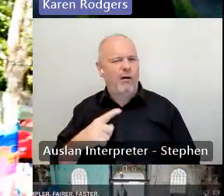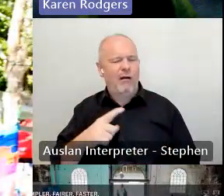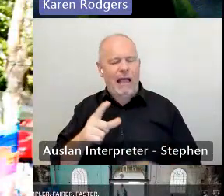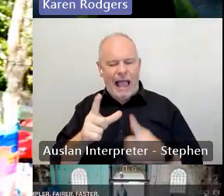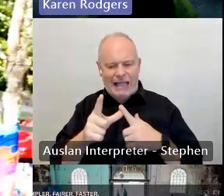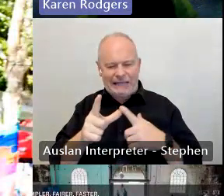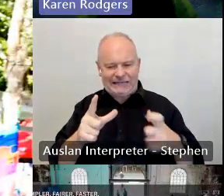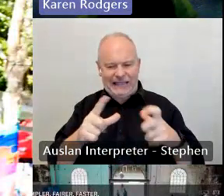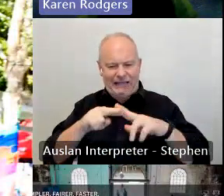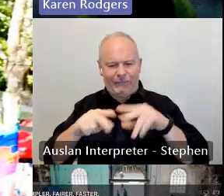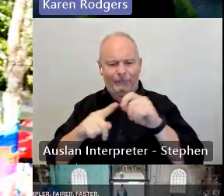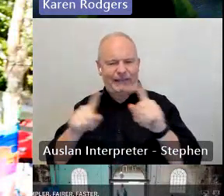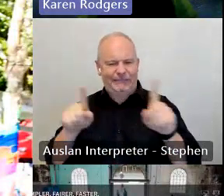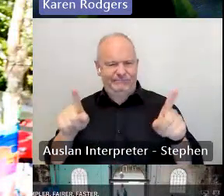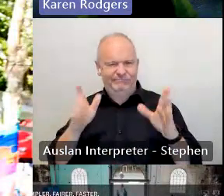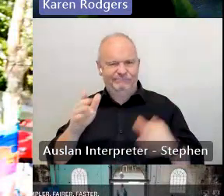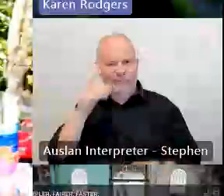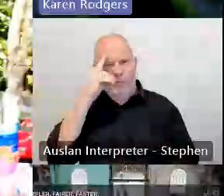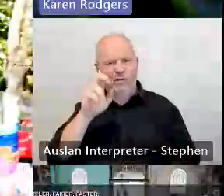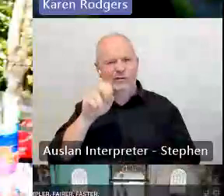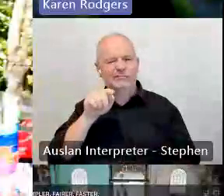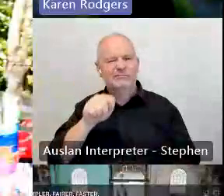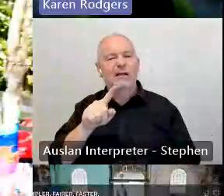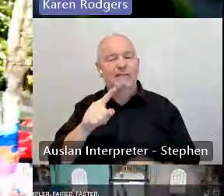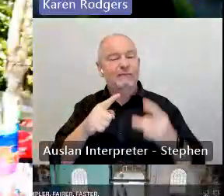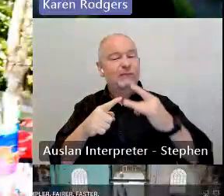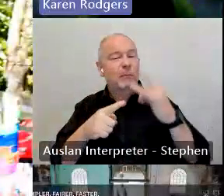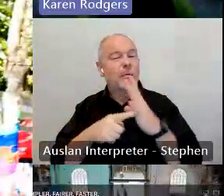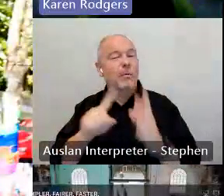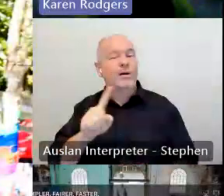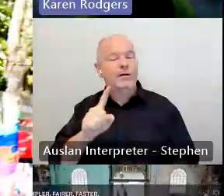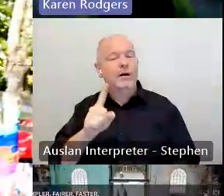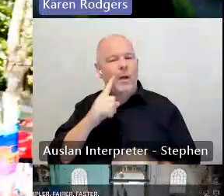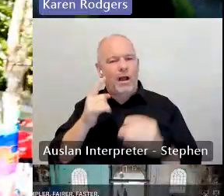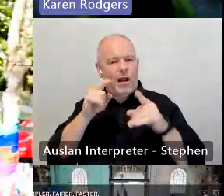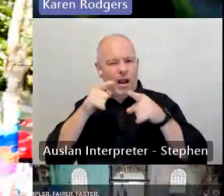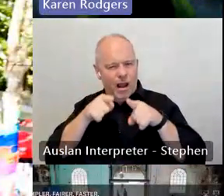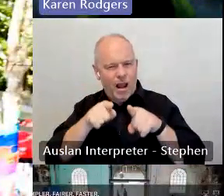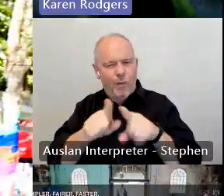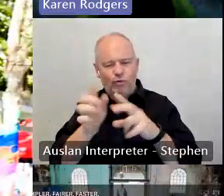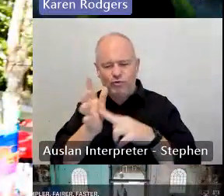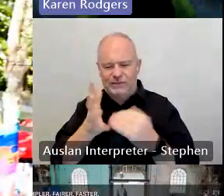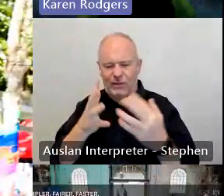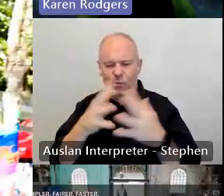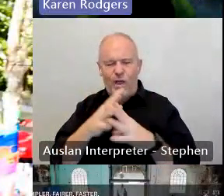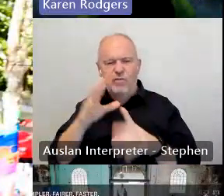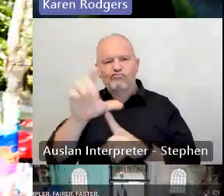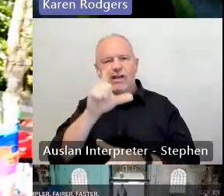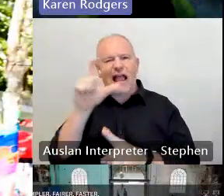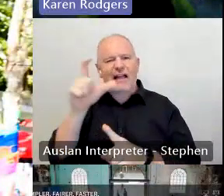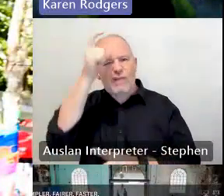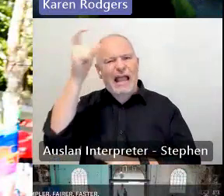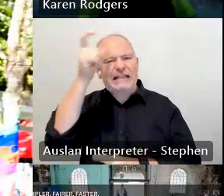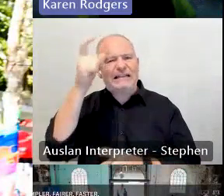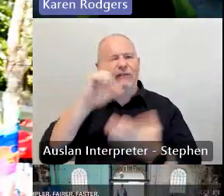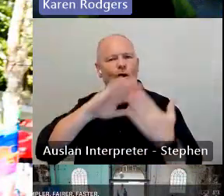ACFP. Firstly, and importantly, it was to align with the New South Wales Government's Creative Communities